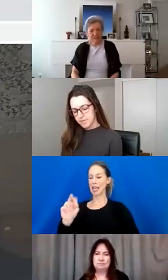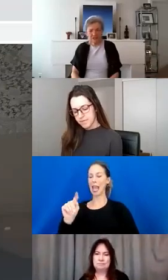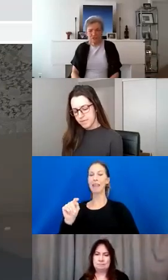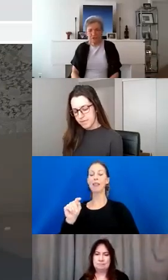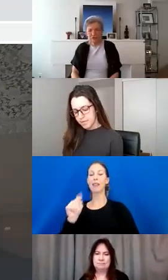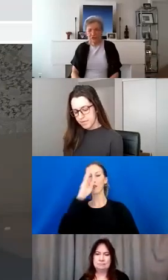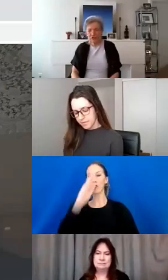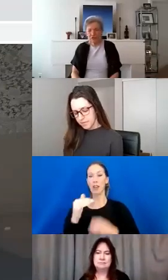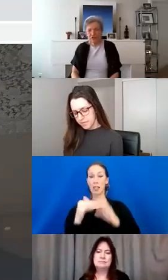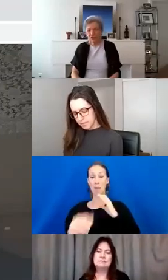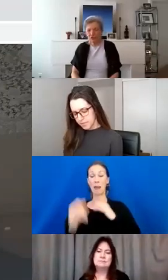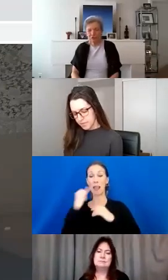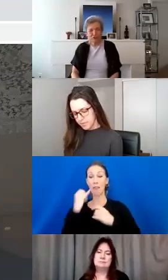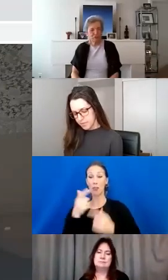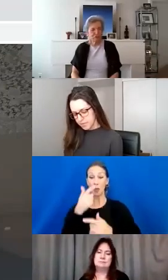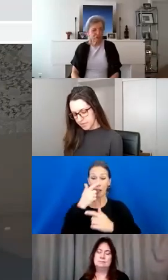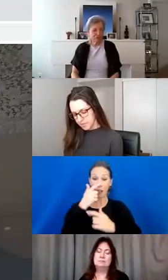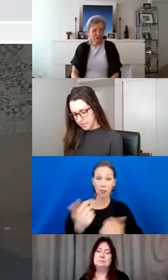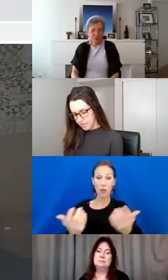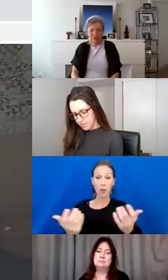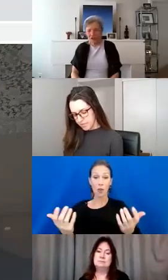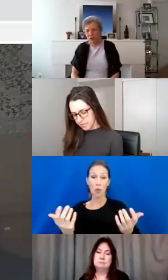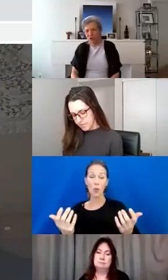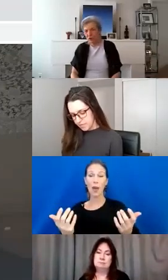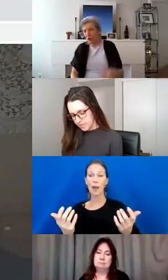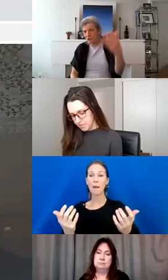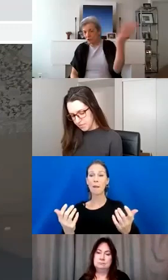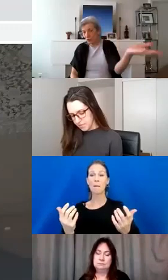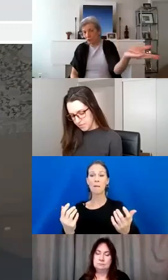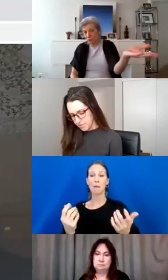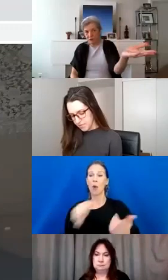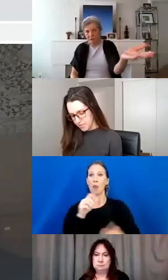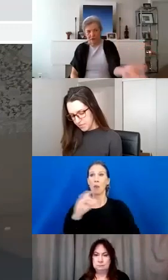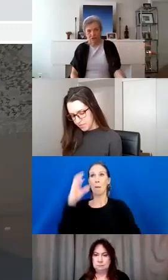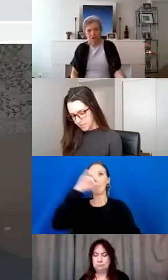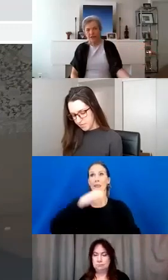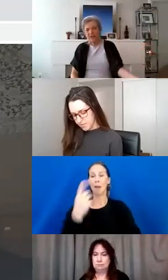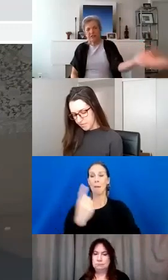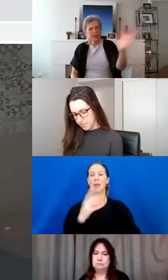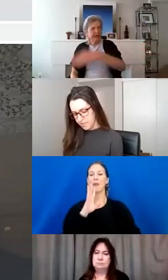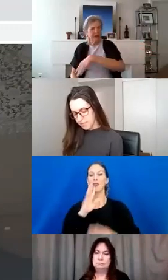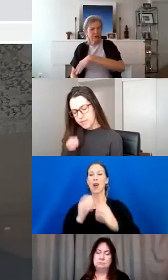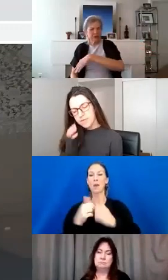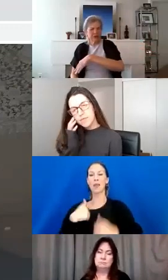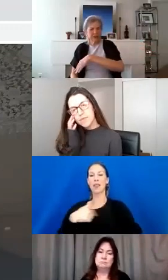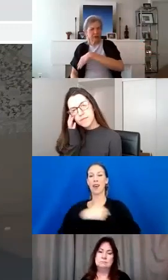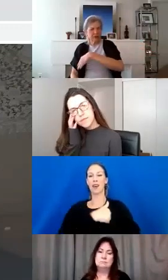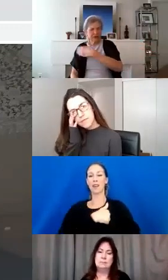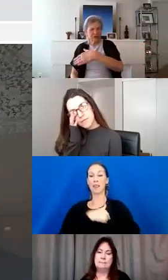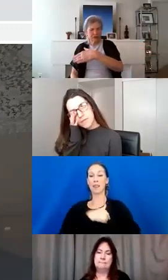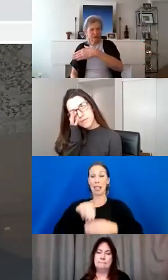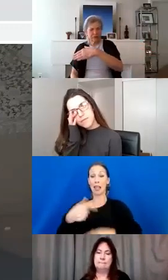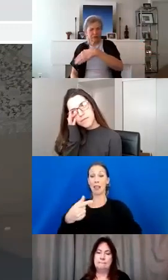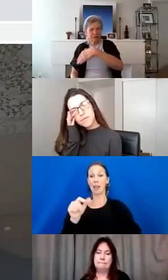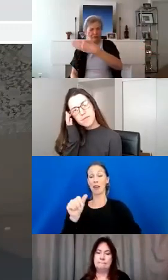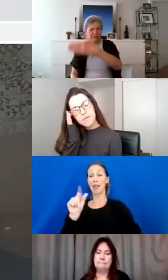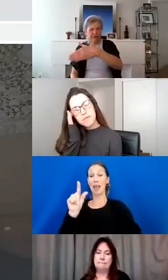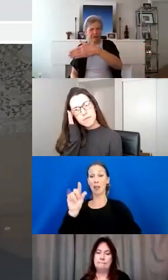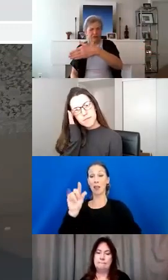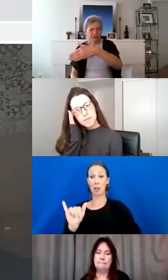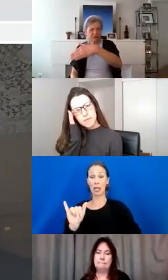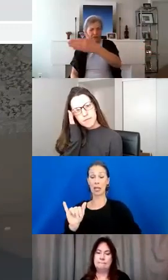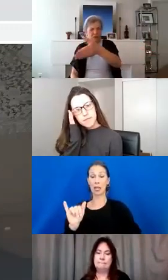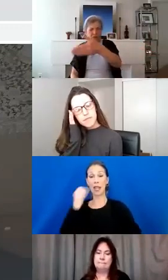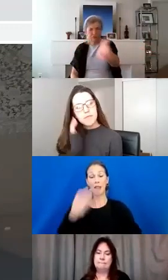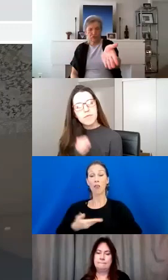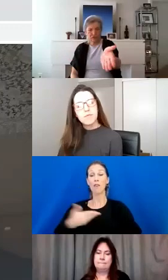any interest in this, or you didn't receive something, or you want to talk with one of us, in the gallery itself, when you're invited